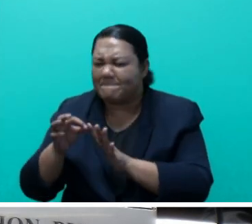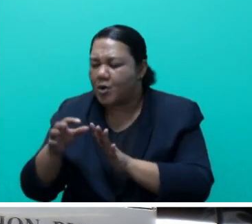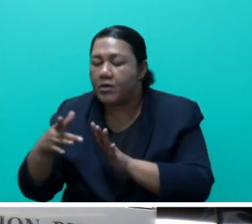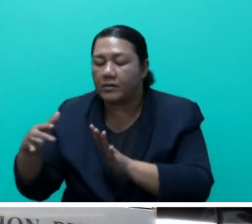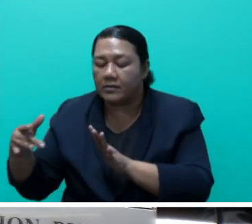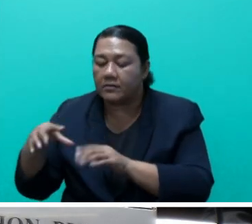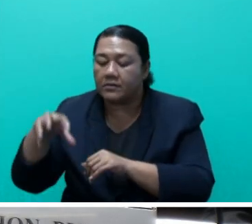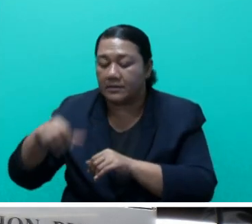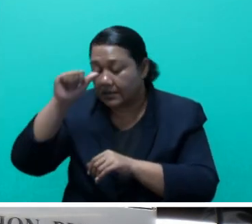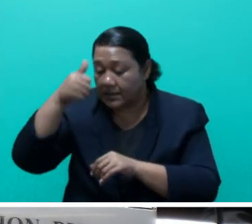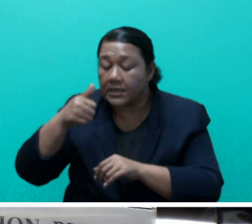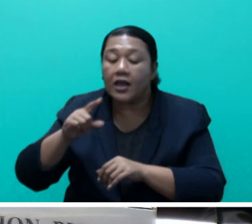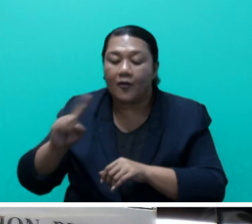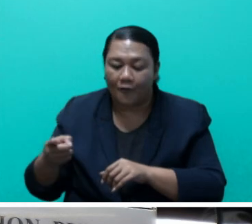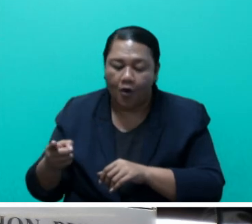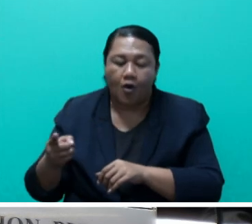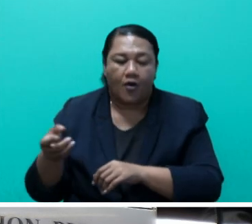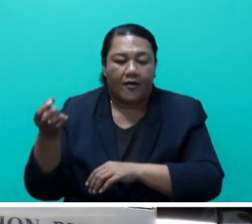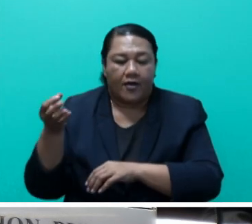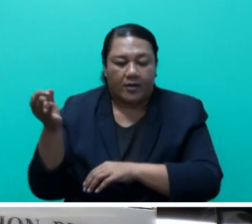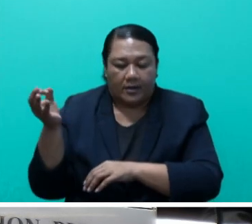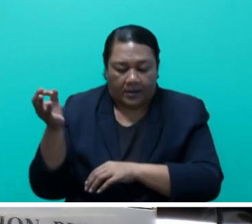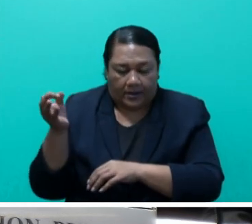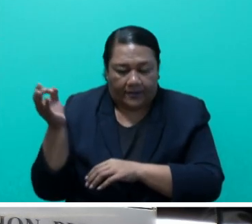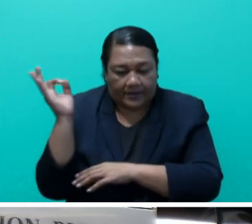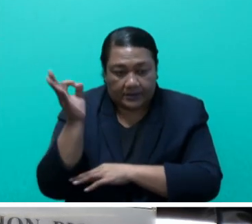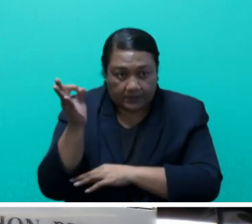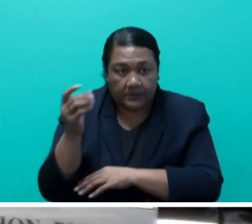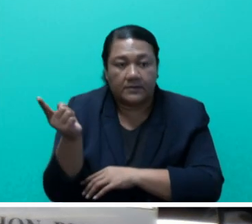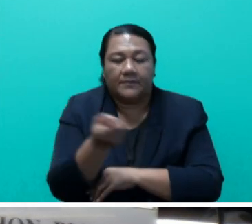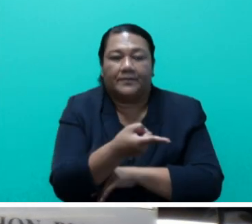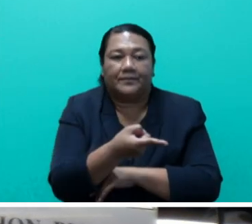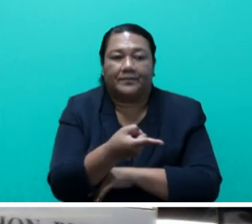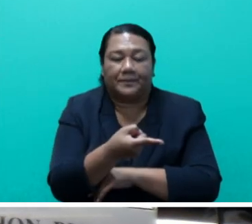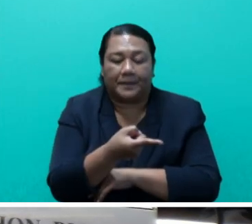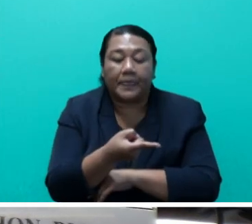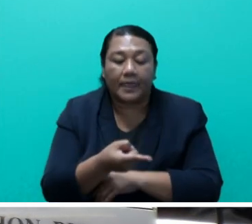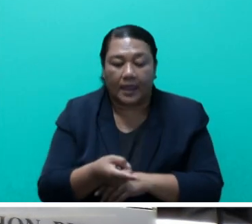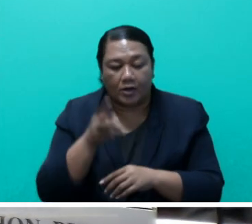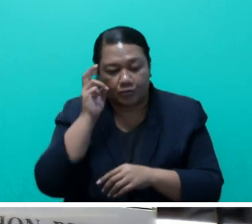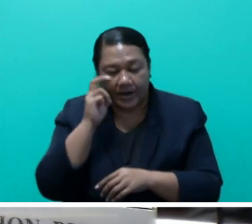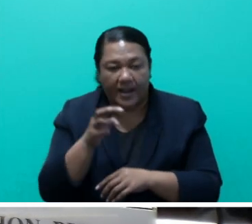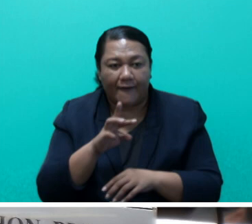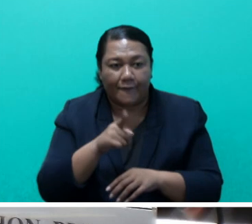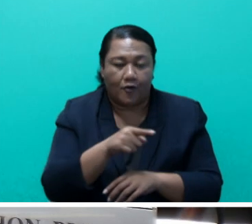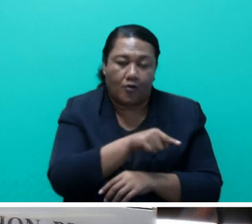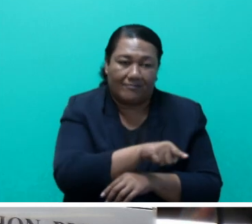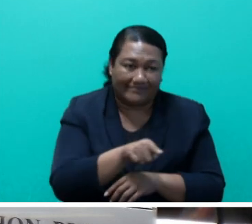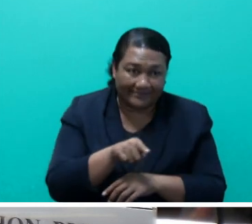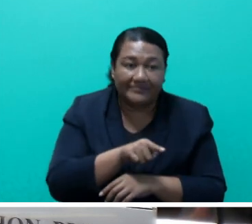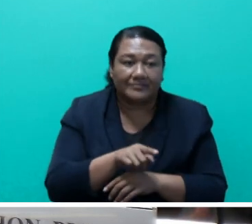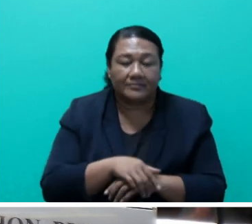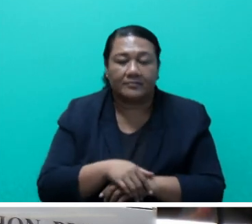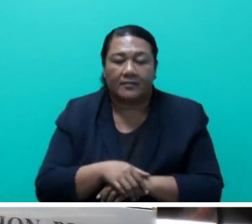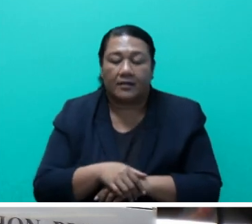training for the FSA mills and staffs. The comprehensive 2-week training, Mr. Speaker, was made possible by the Sugarcane